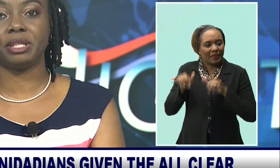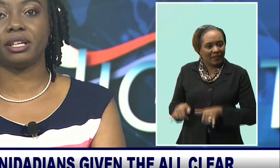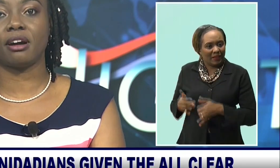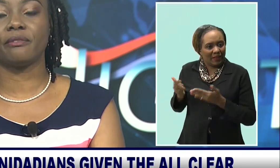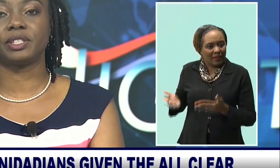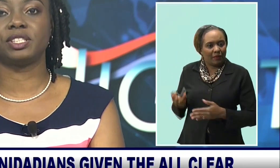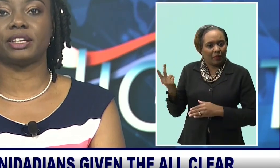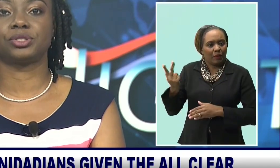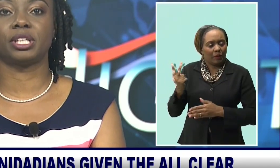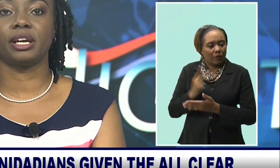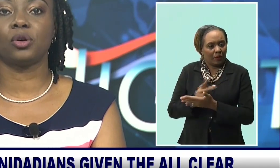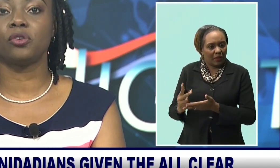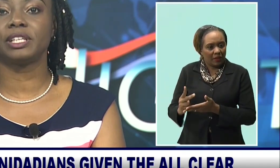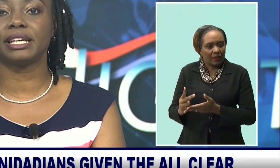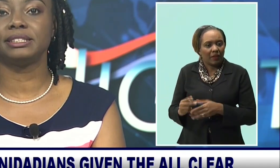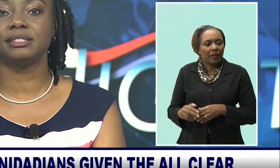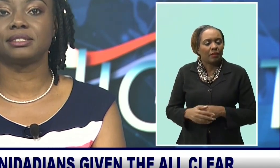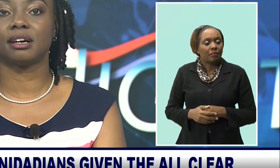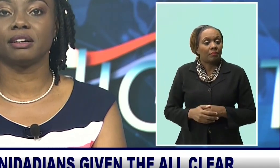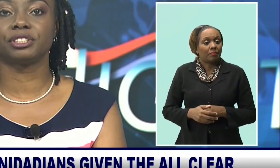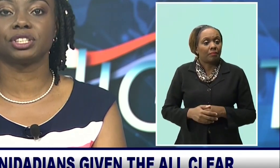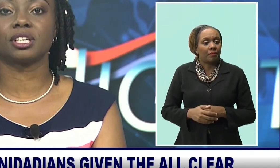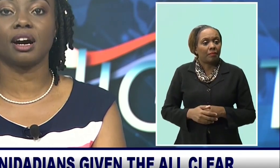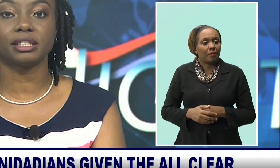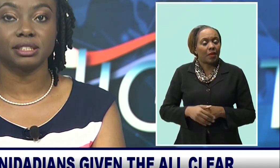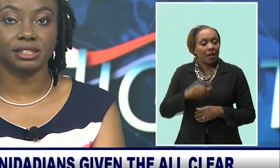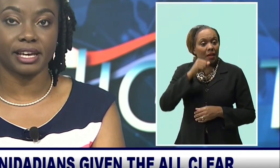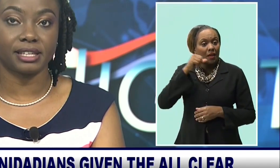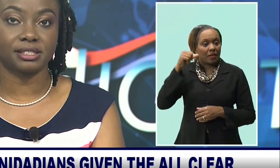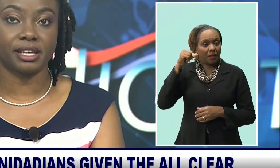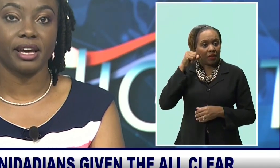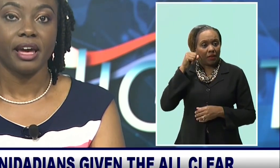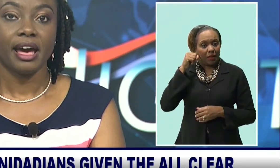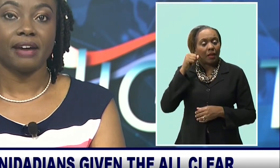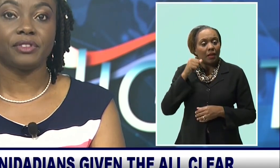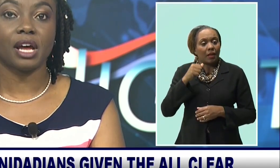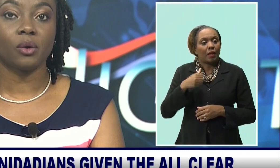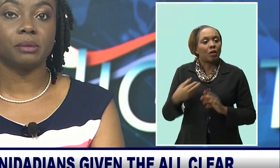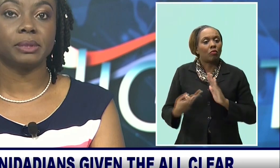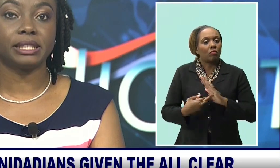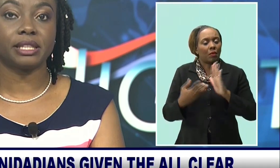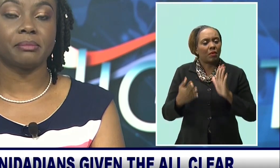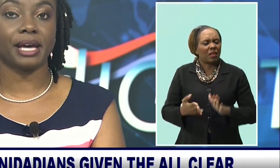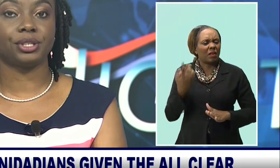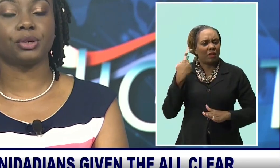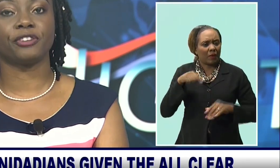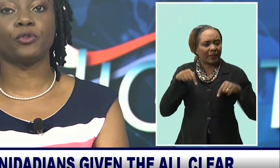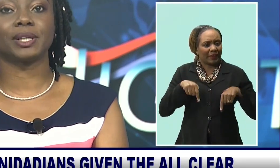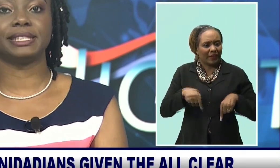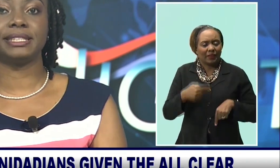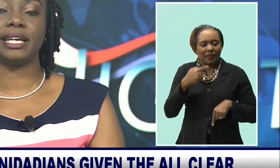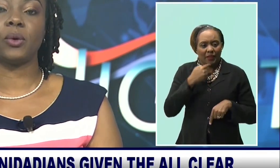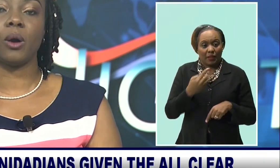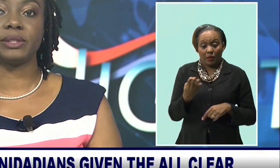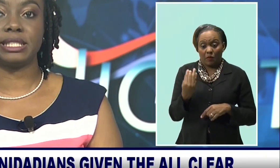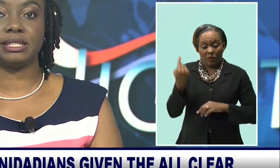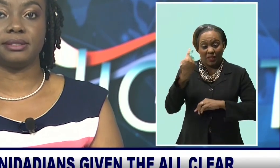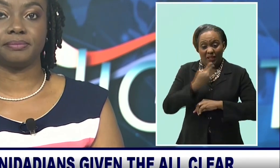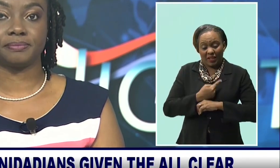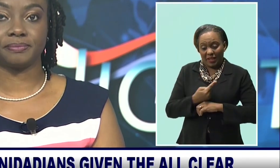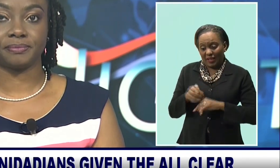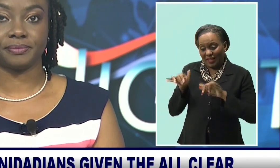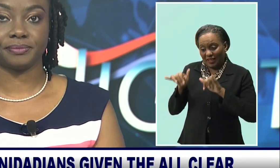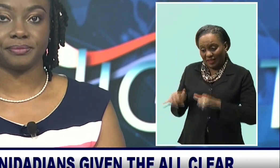during a media conference yesterday, COVID-19 czar Richard Carter says they have now completed the mandatory 14-day